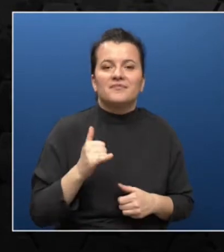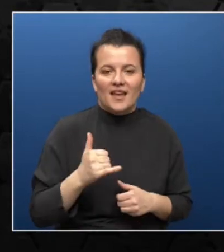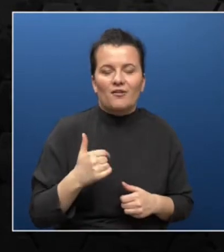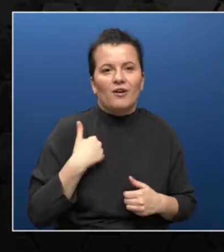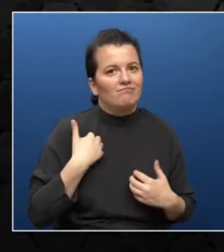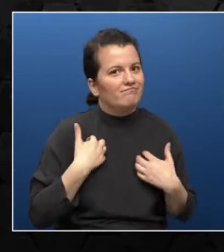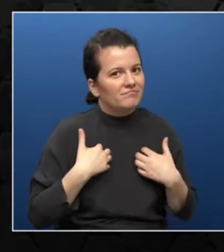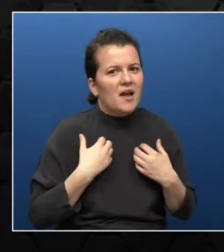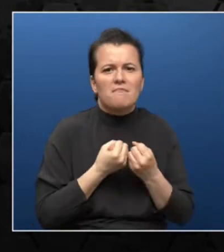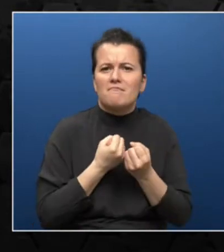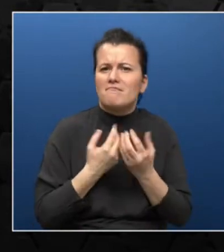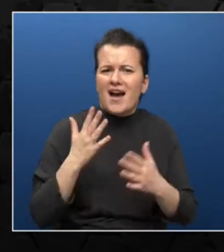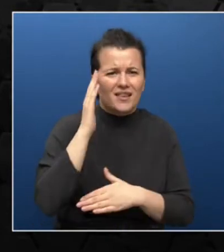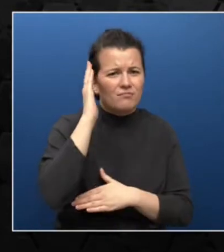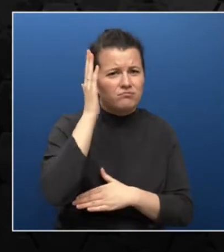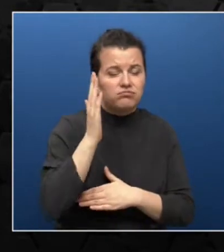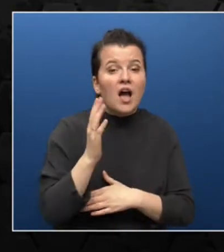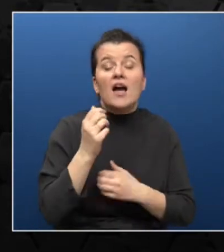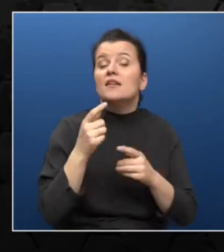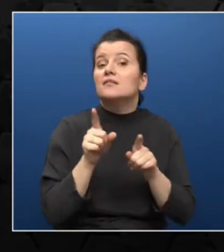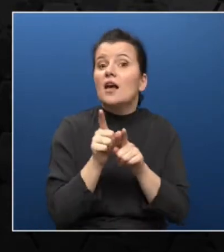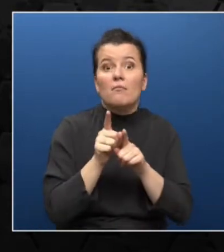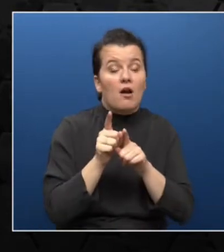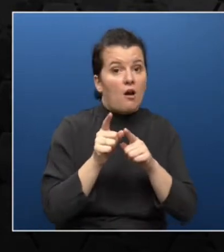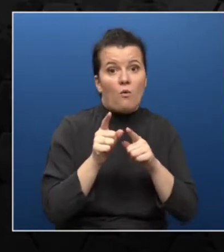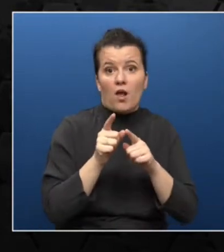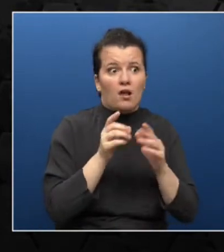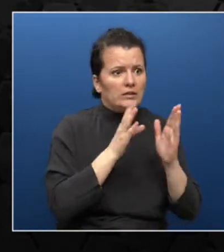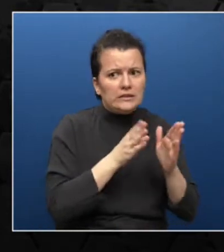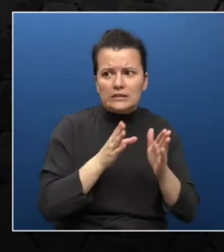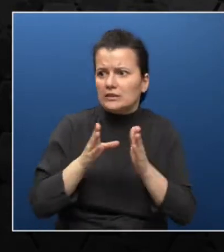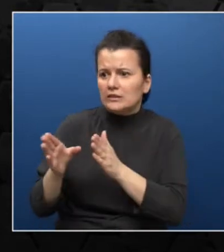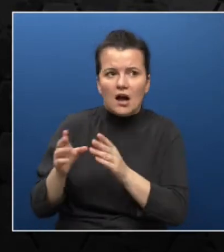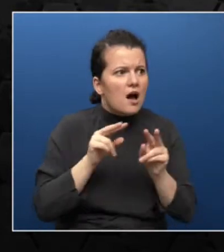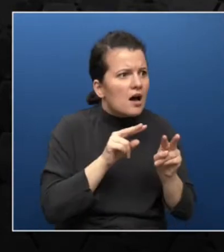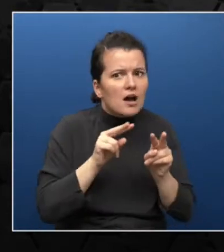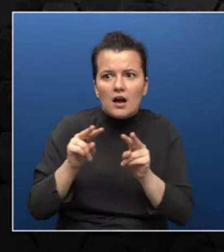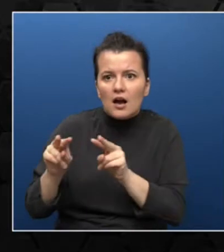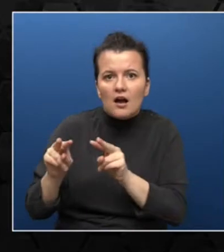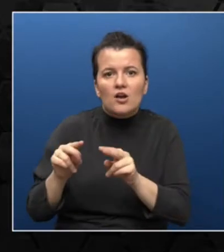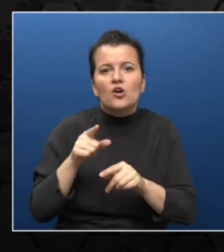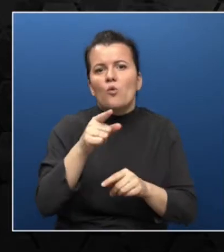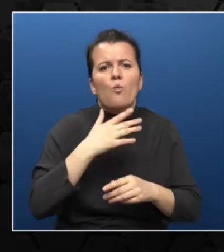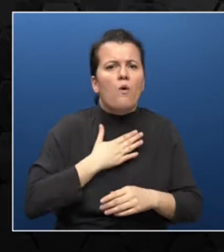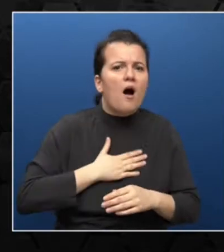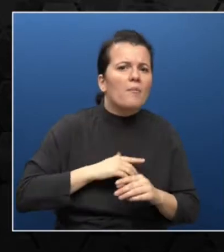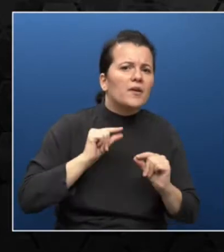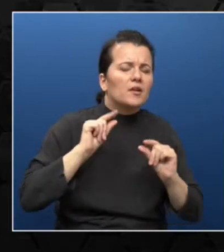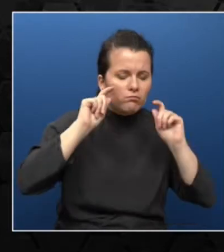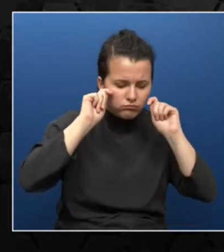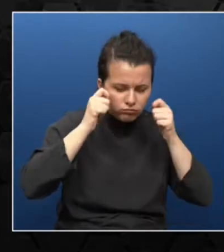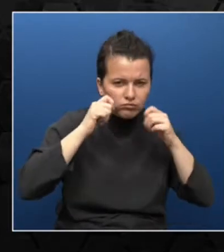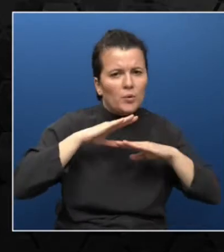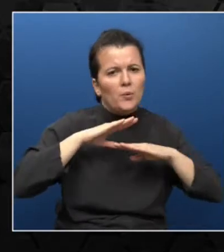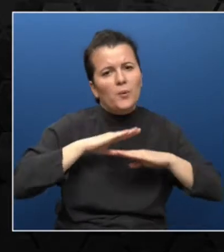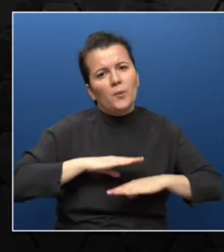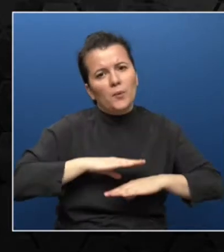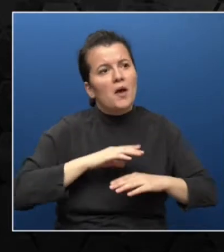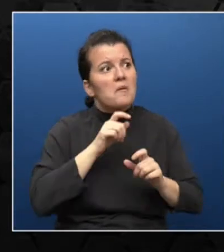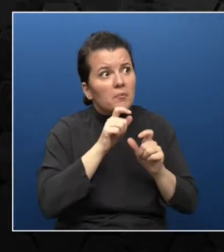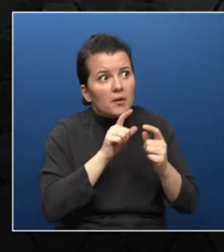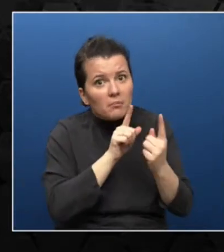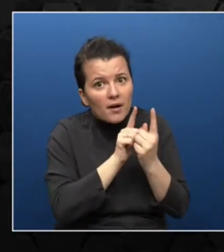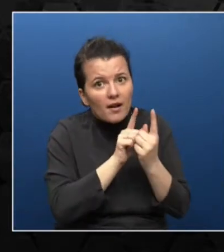many sessions running in parallel, so you need some sort of a way to, like relax, hang out with other people, showcase whatever things that you are